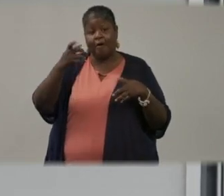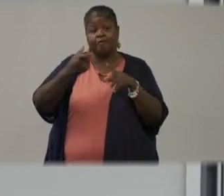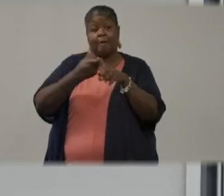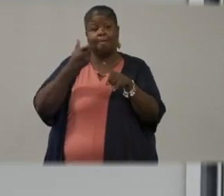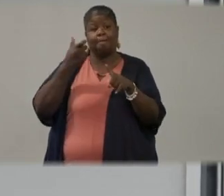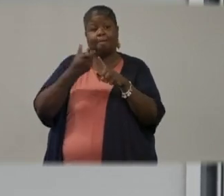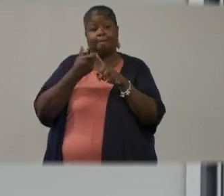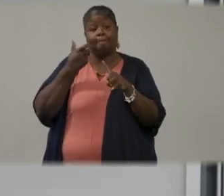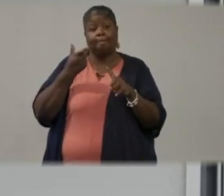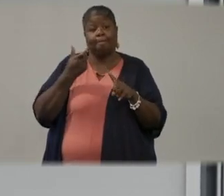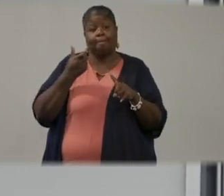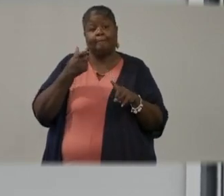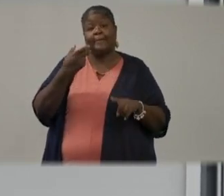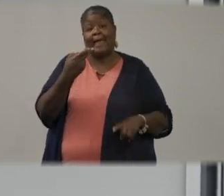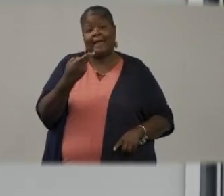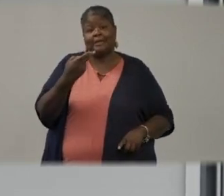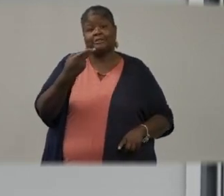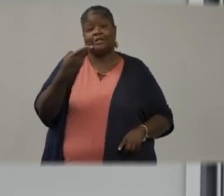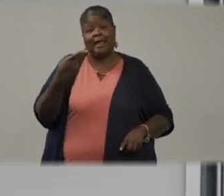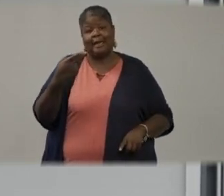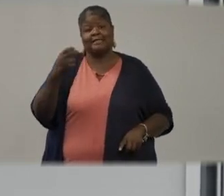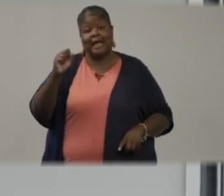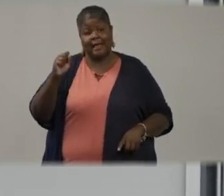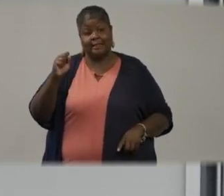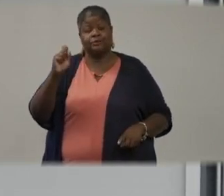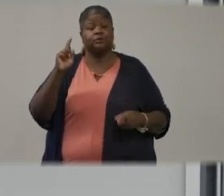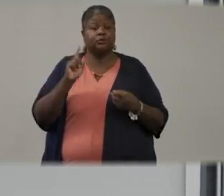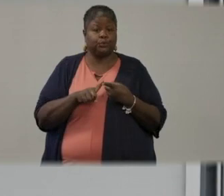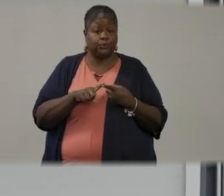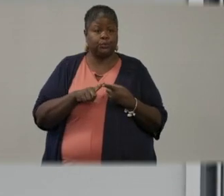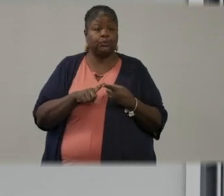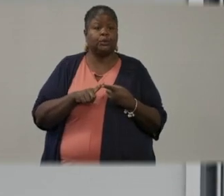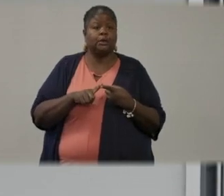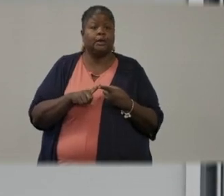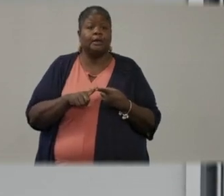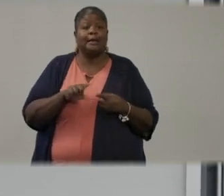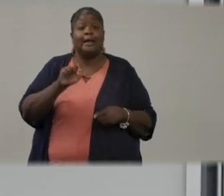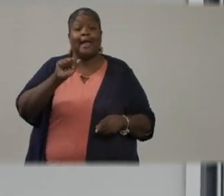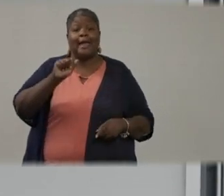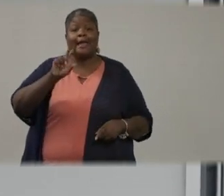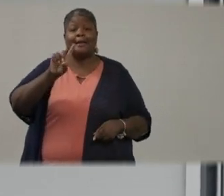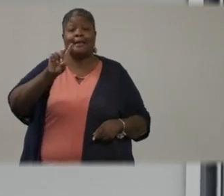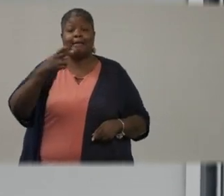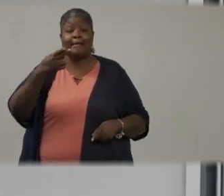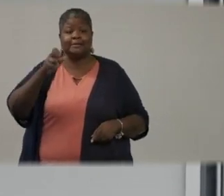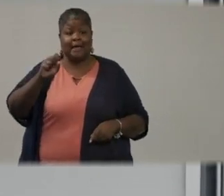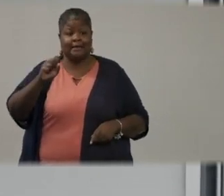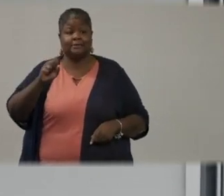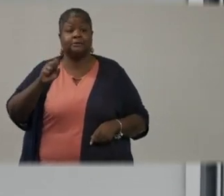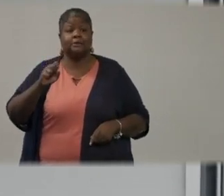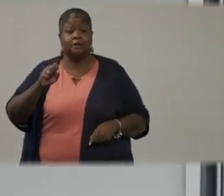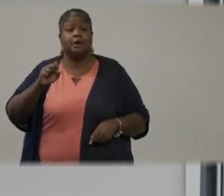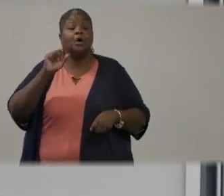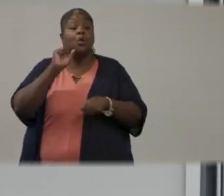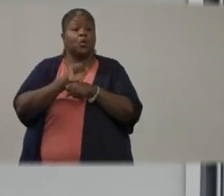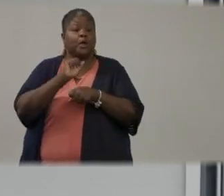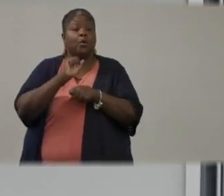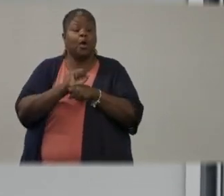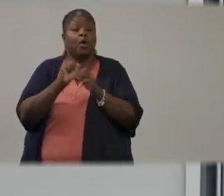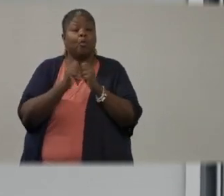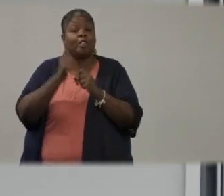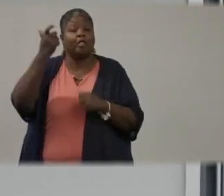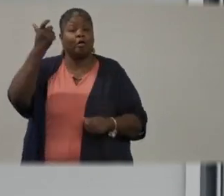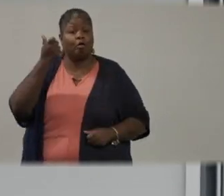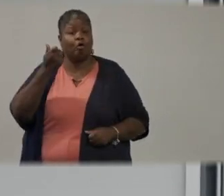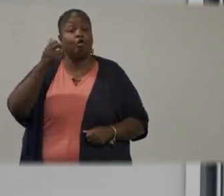from HHS, then it goes down to ADHS, and we could work through a grant.